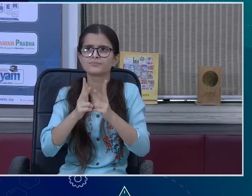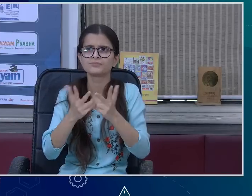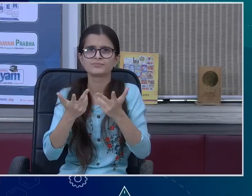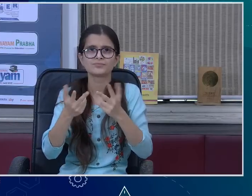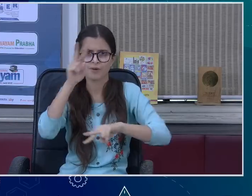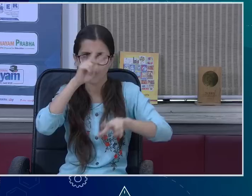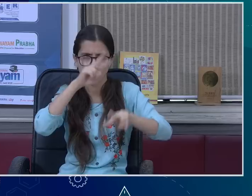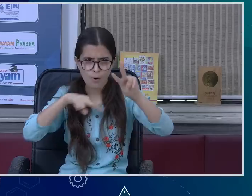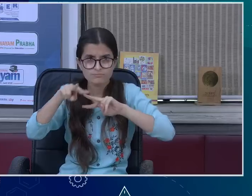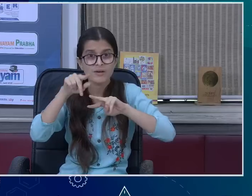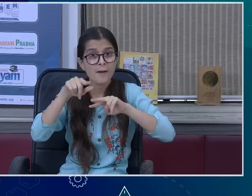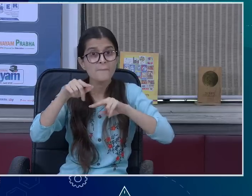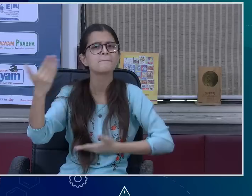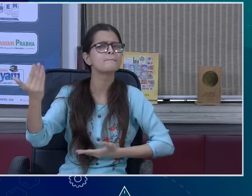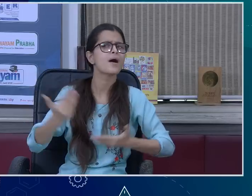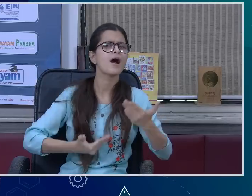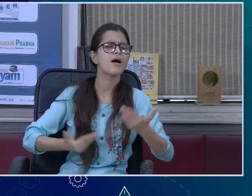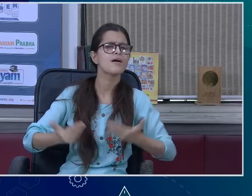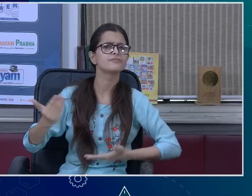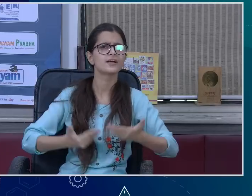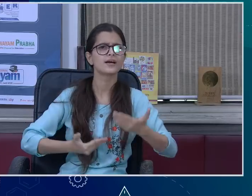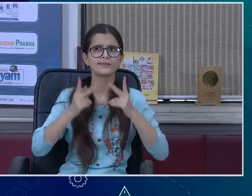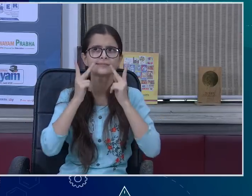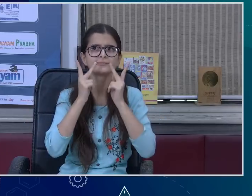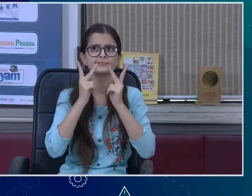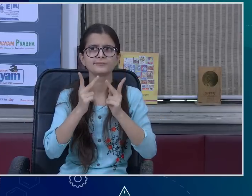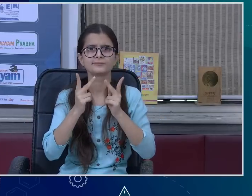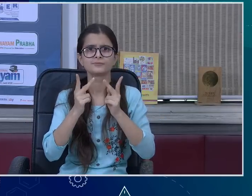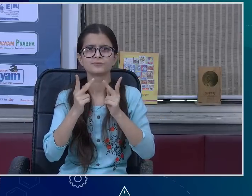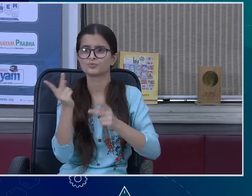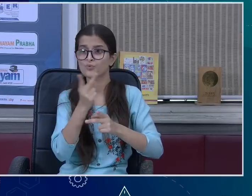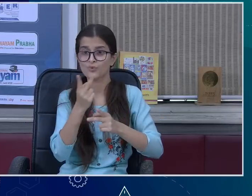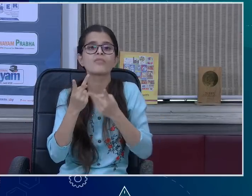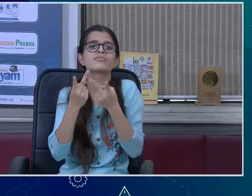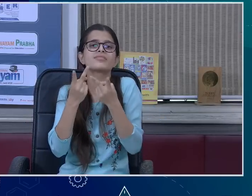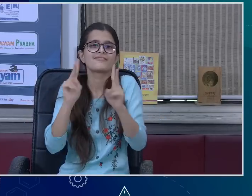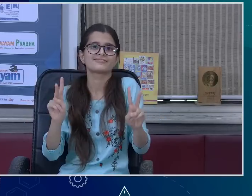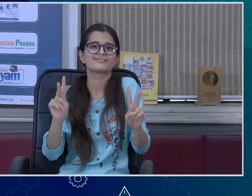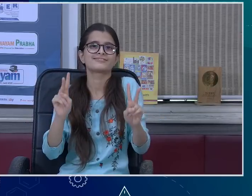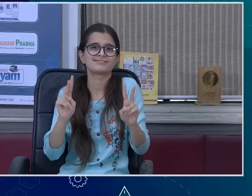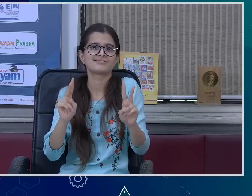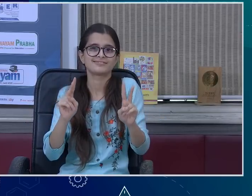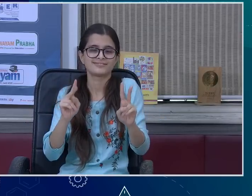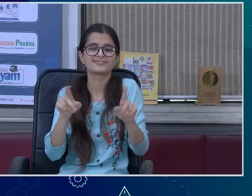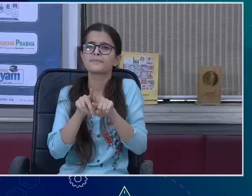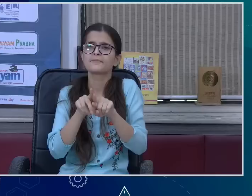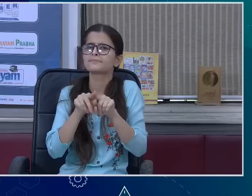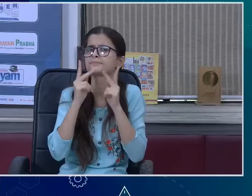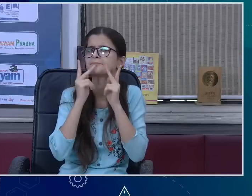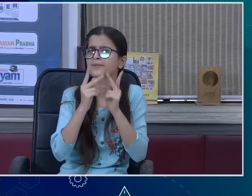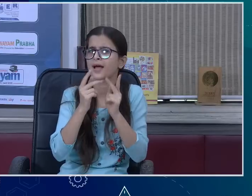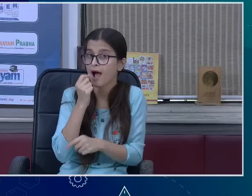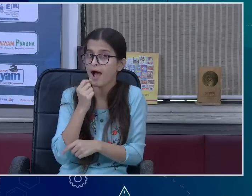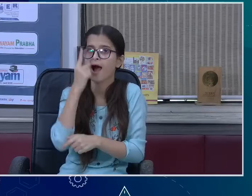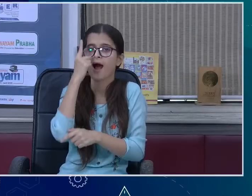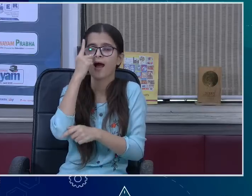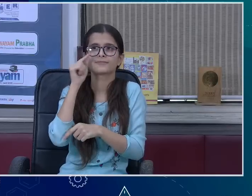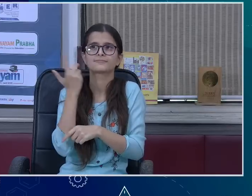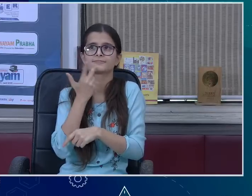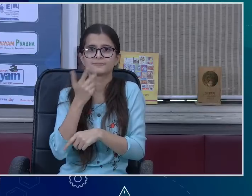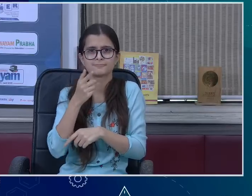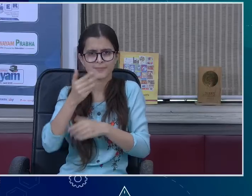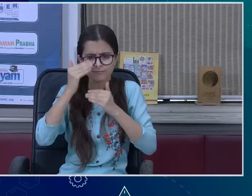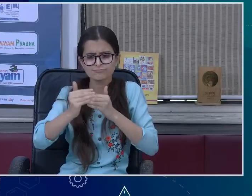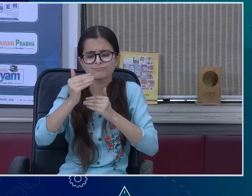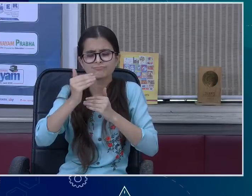observer behavior, they may appear similar to others. But that if we try to understand what is